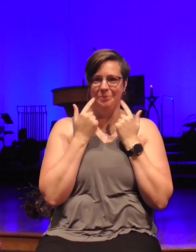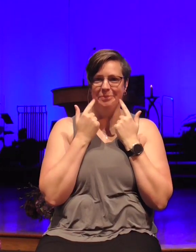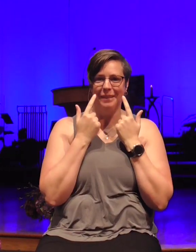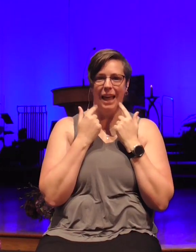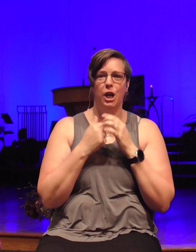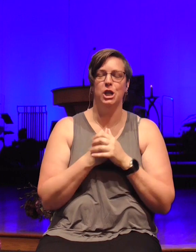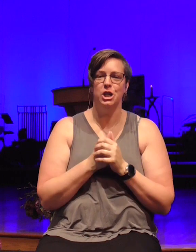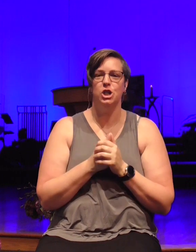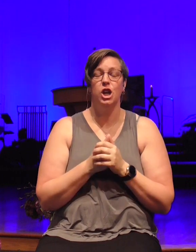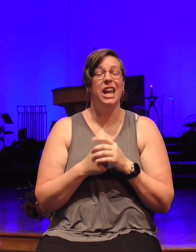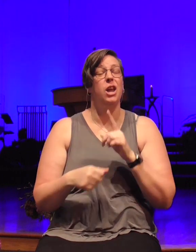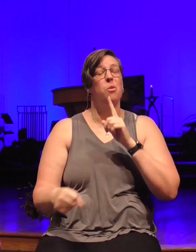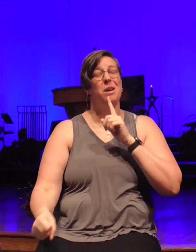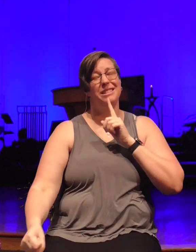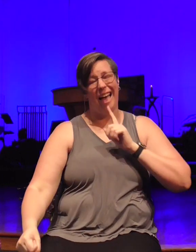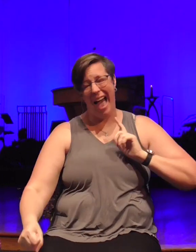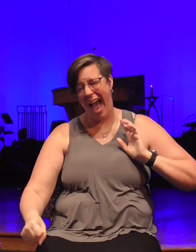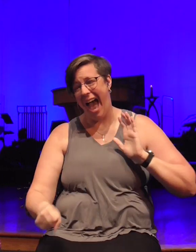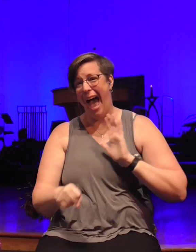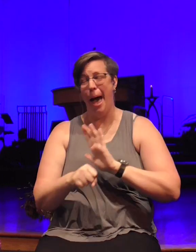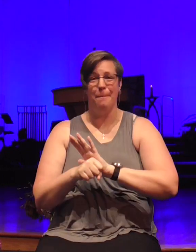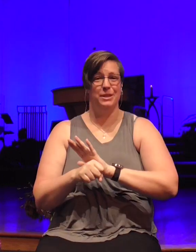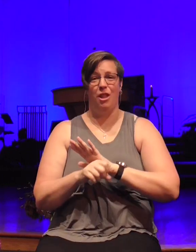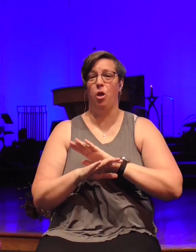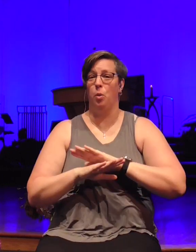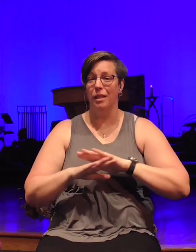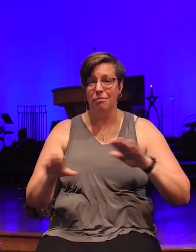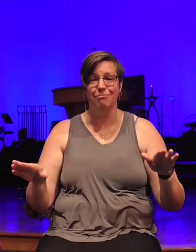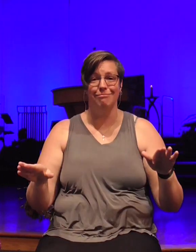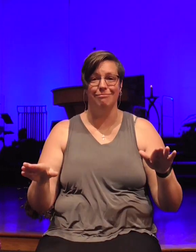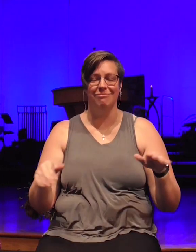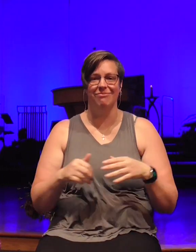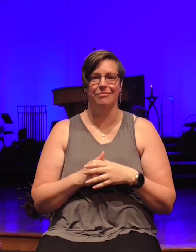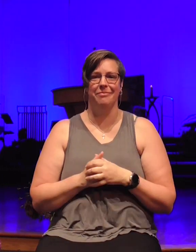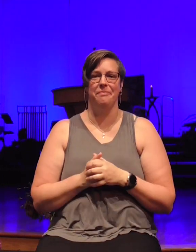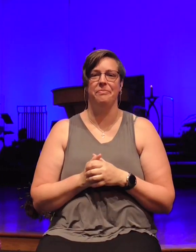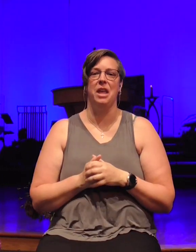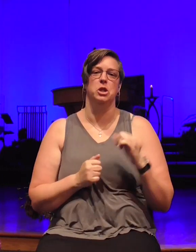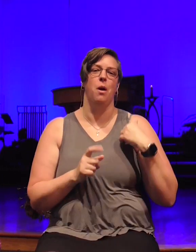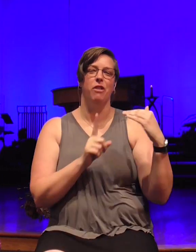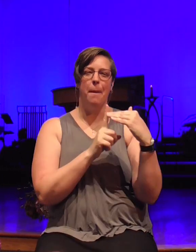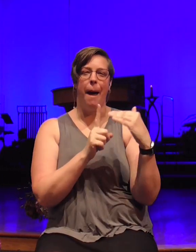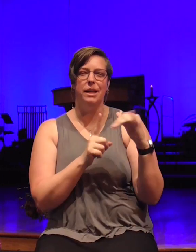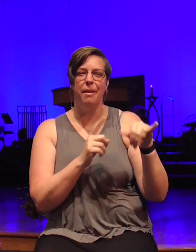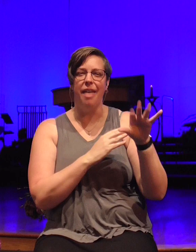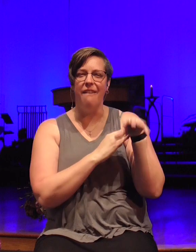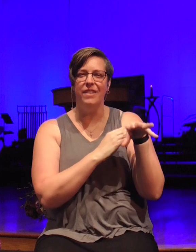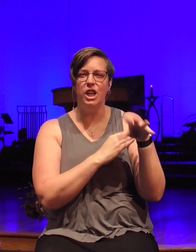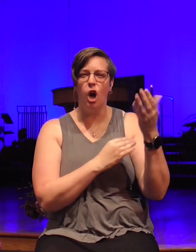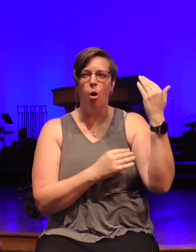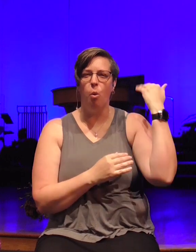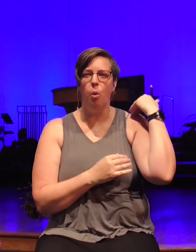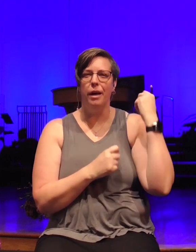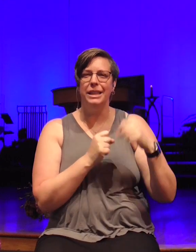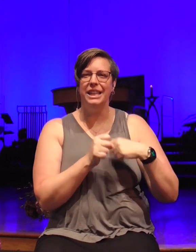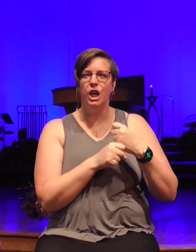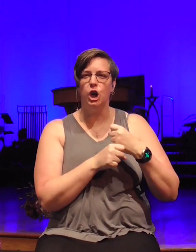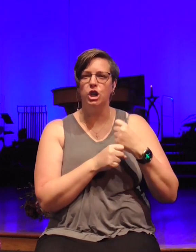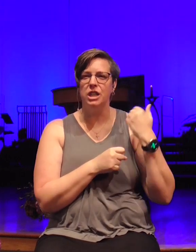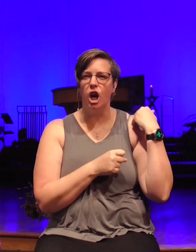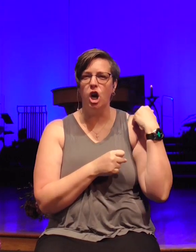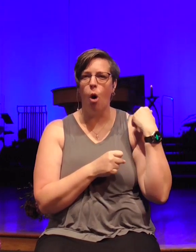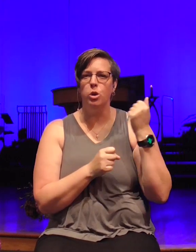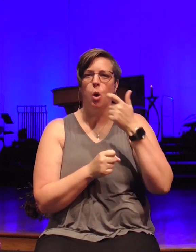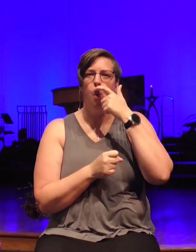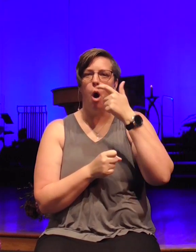She was absolutely committed. It reminded me of that video that I saw years ago where you